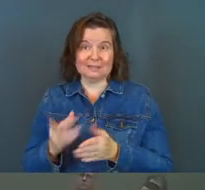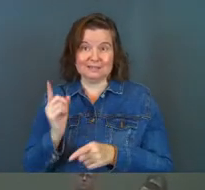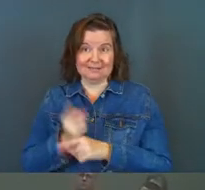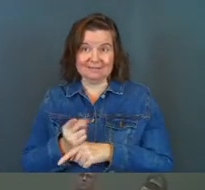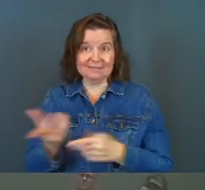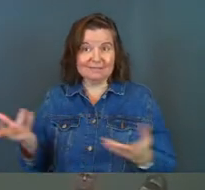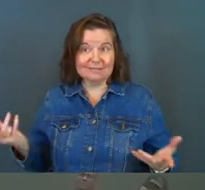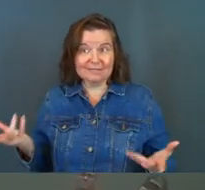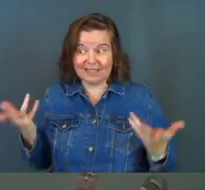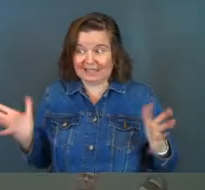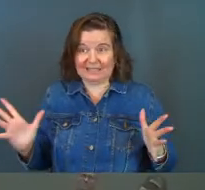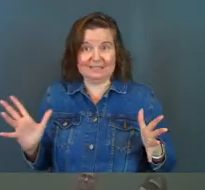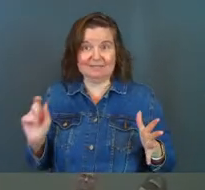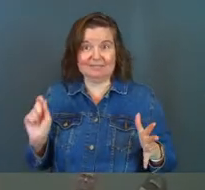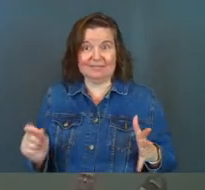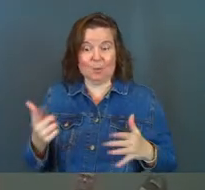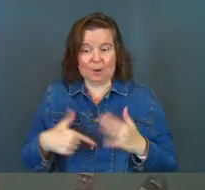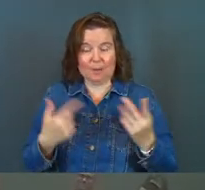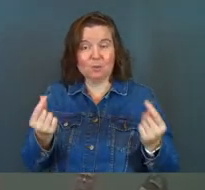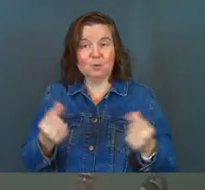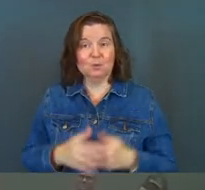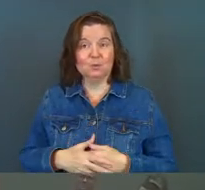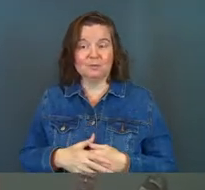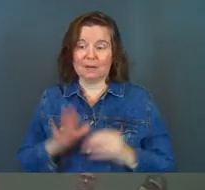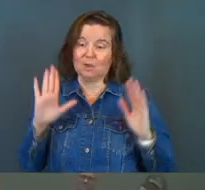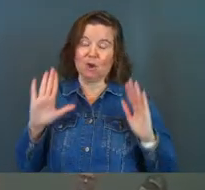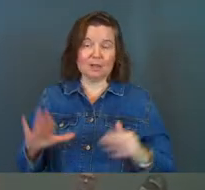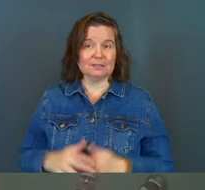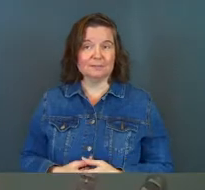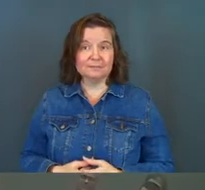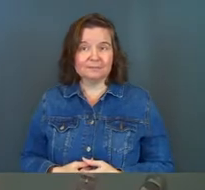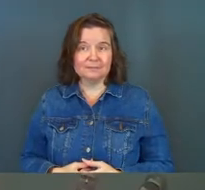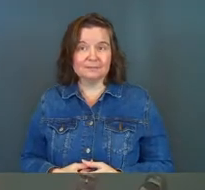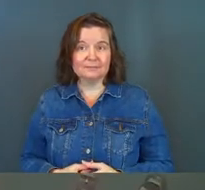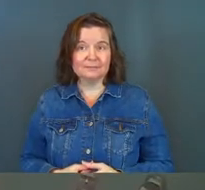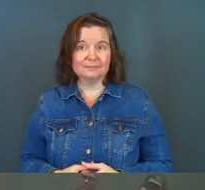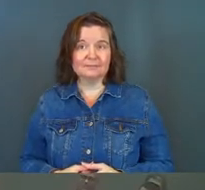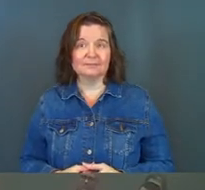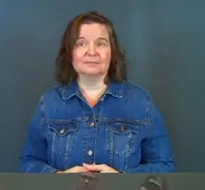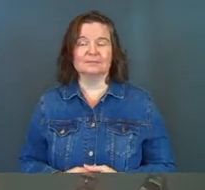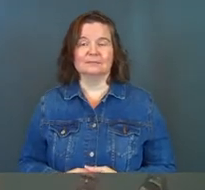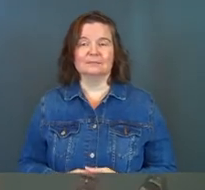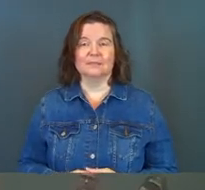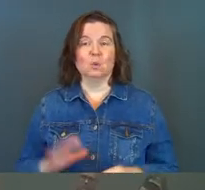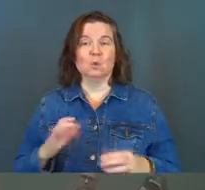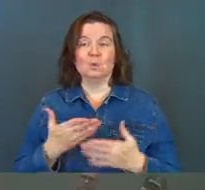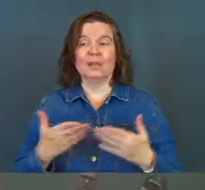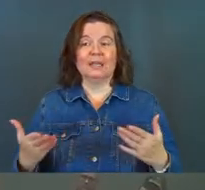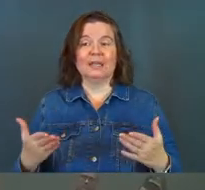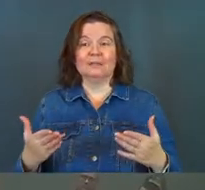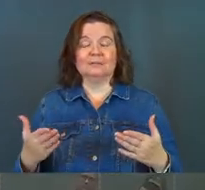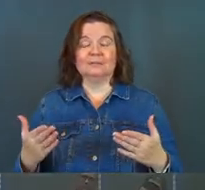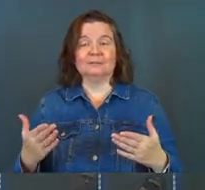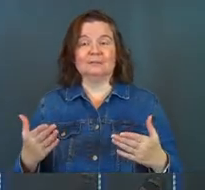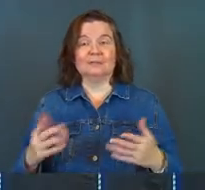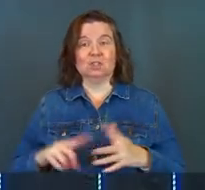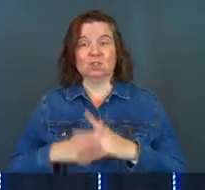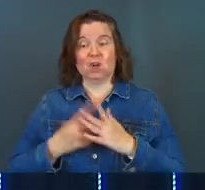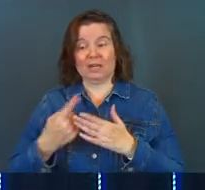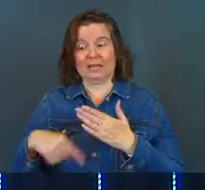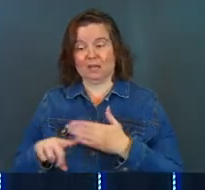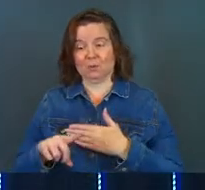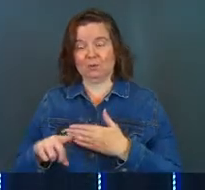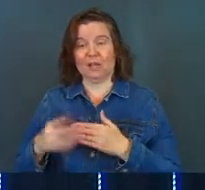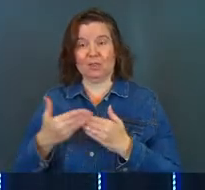Amen? Like, that's what I'm going to do. It's going to be awesome. We're going to do a thing. Starting